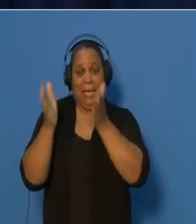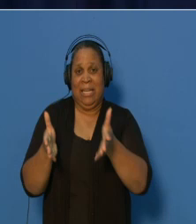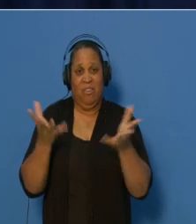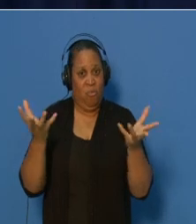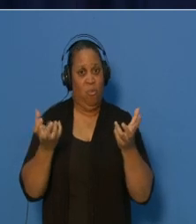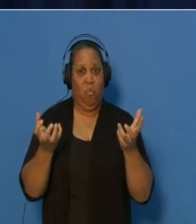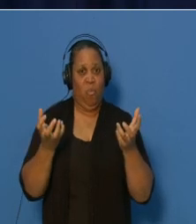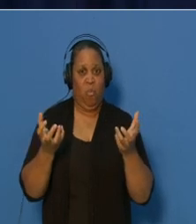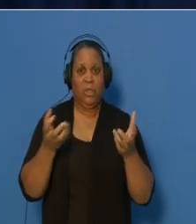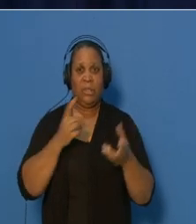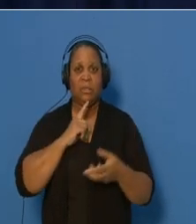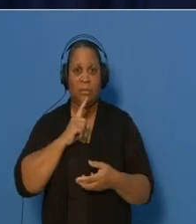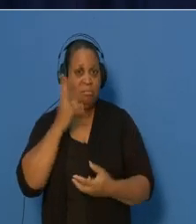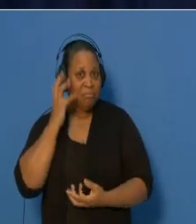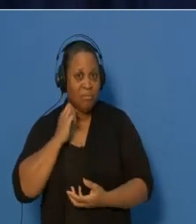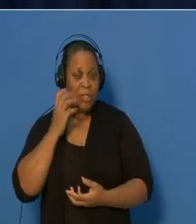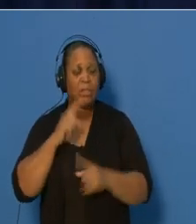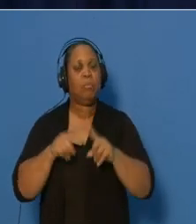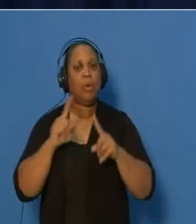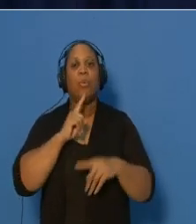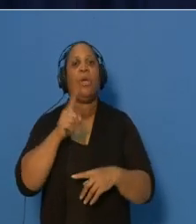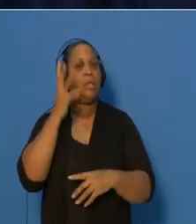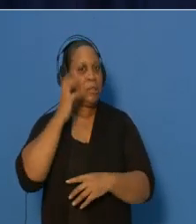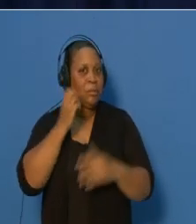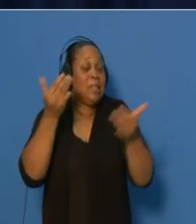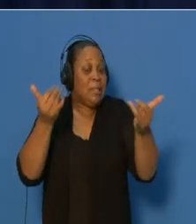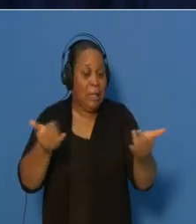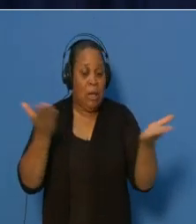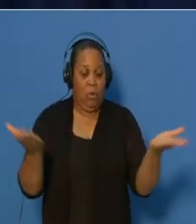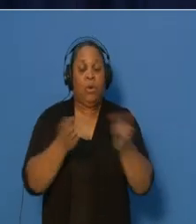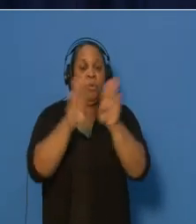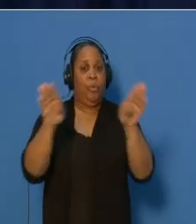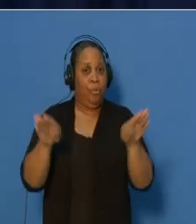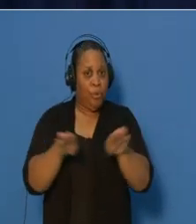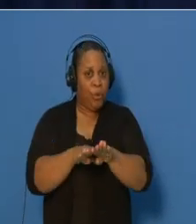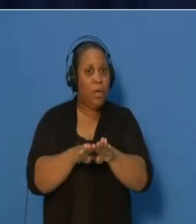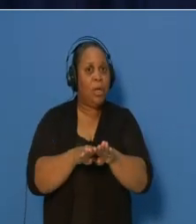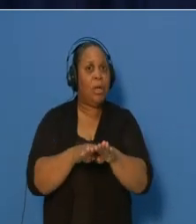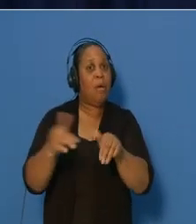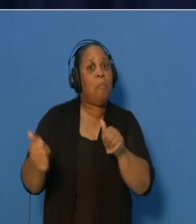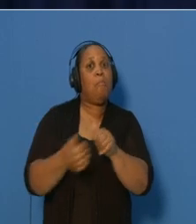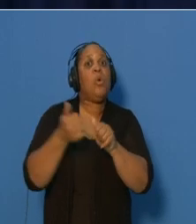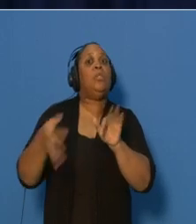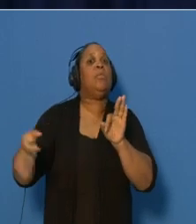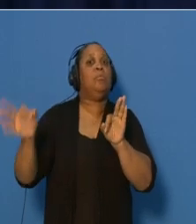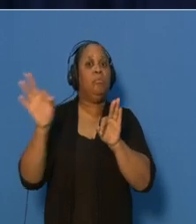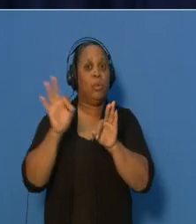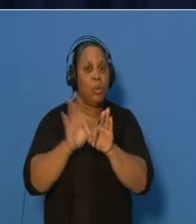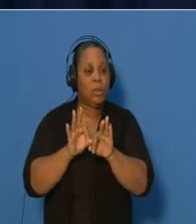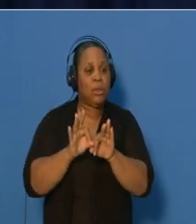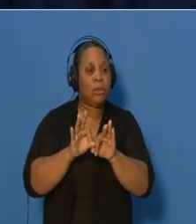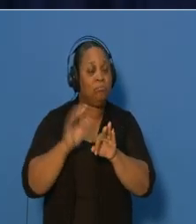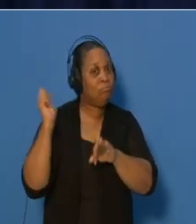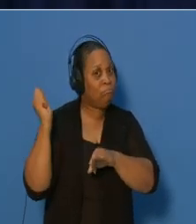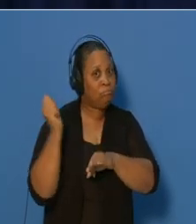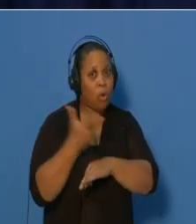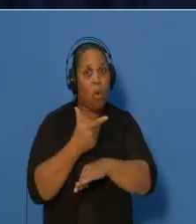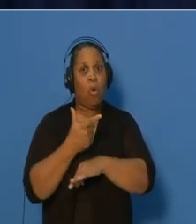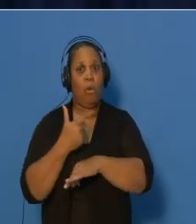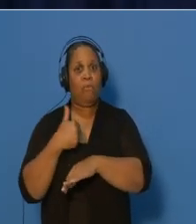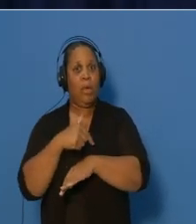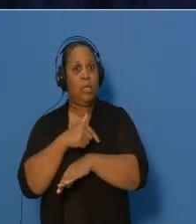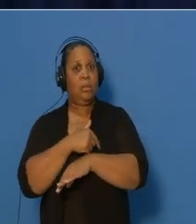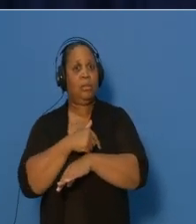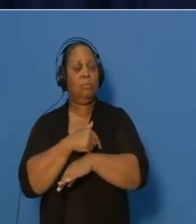in, but this is where we are at this point in time here in Bermuda. So the most important thing, I would say, for all of us to do is